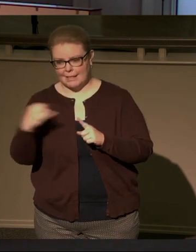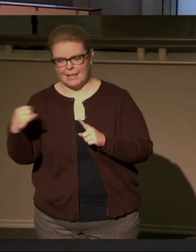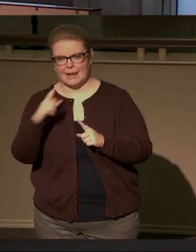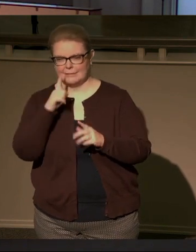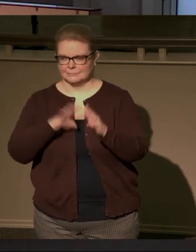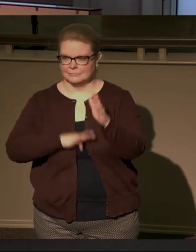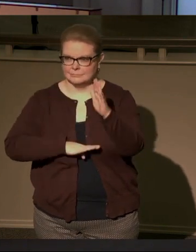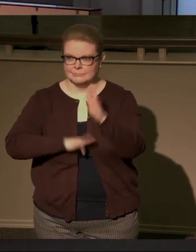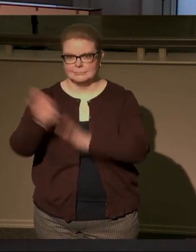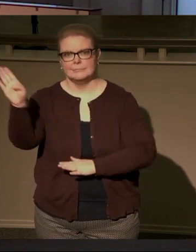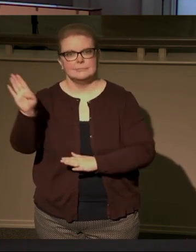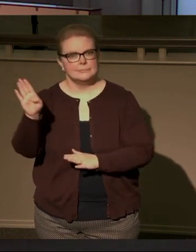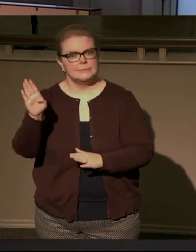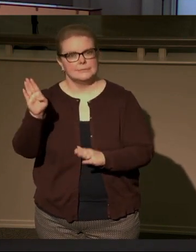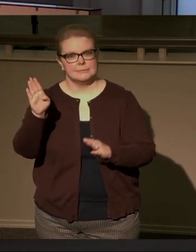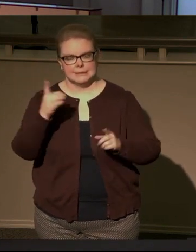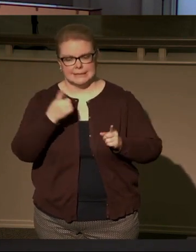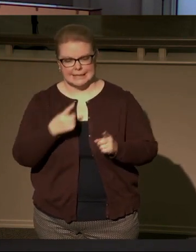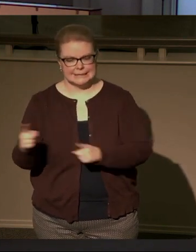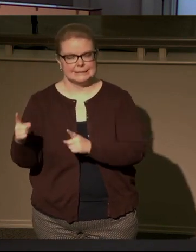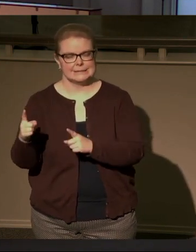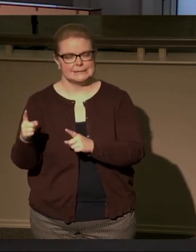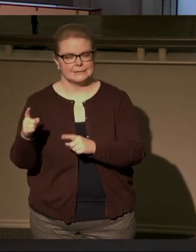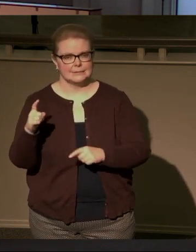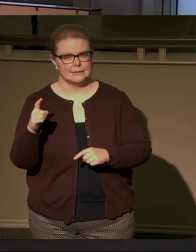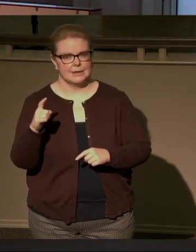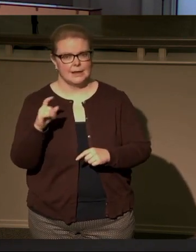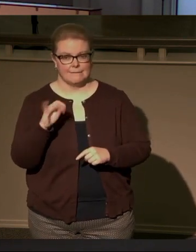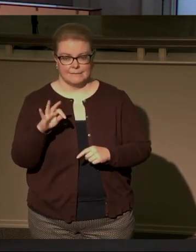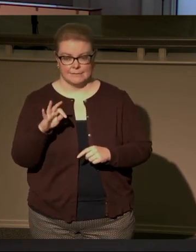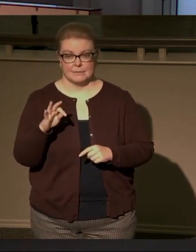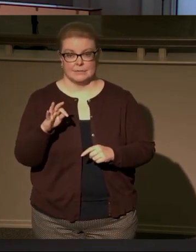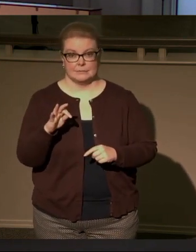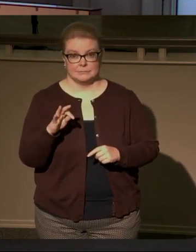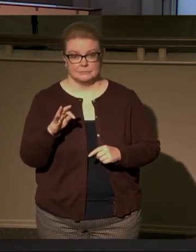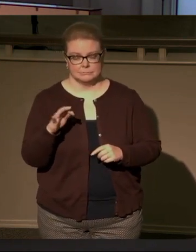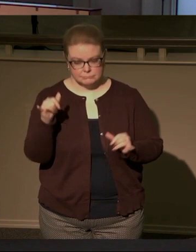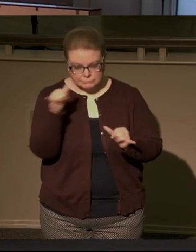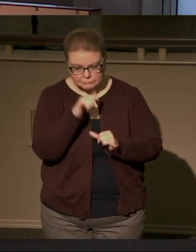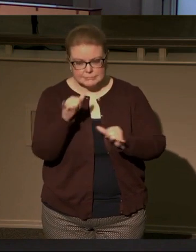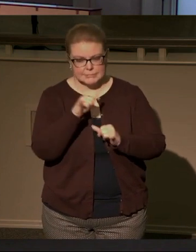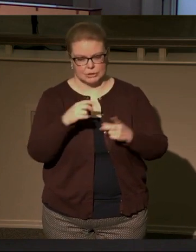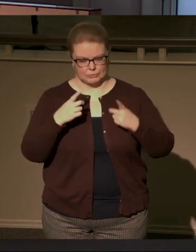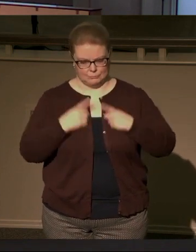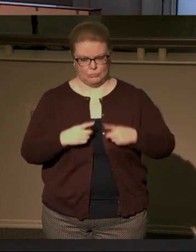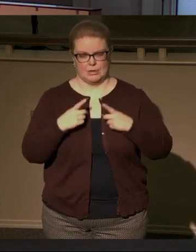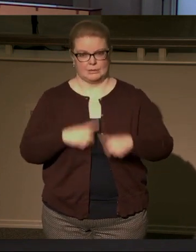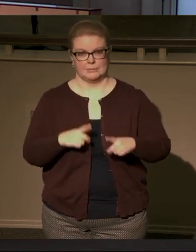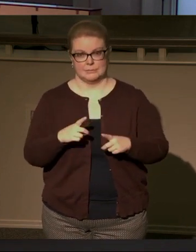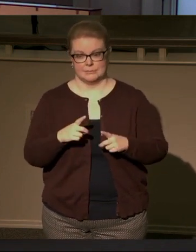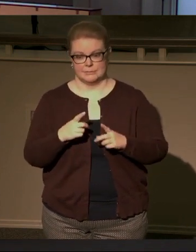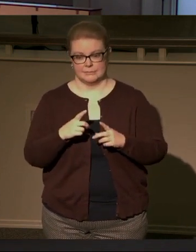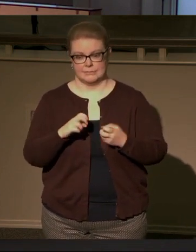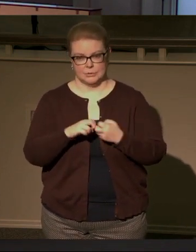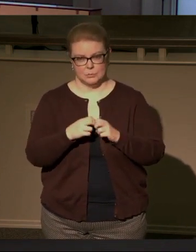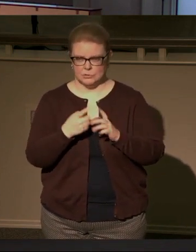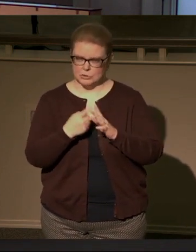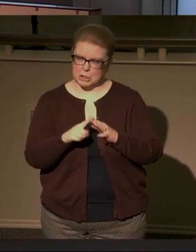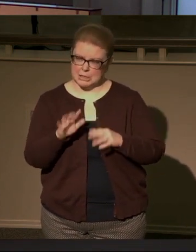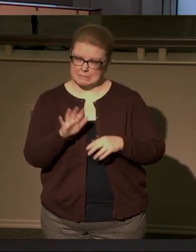skyrocketing instances of major depressive issues starting in about